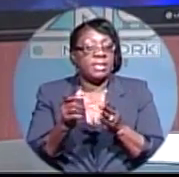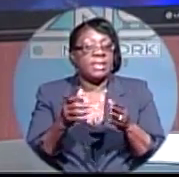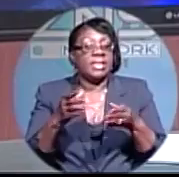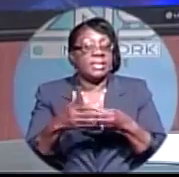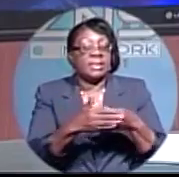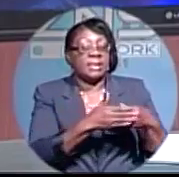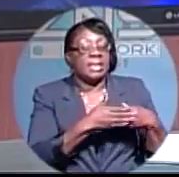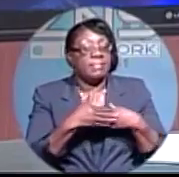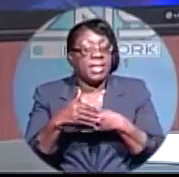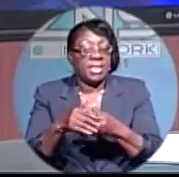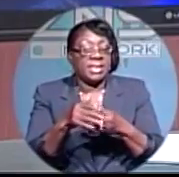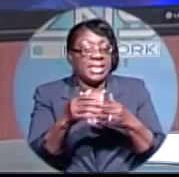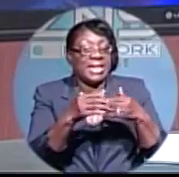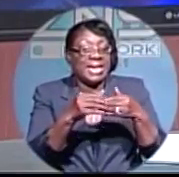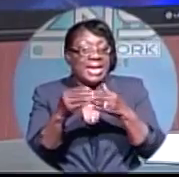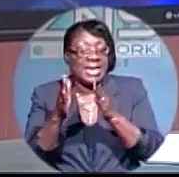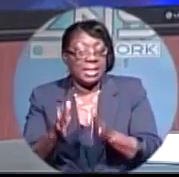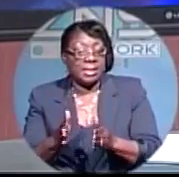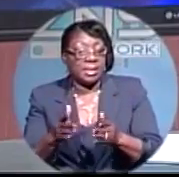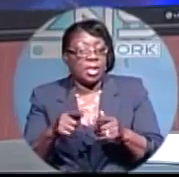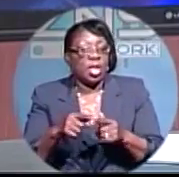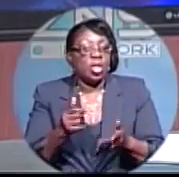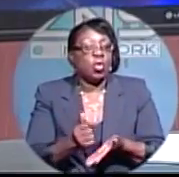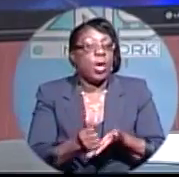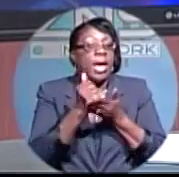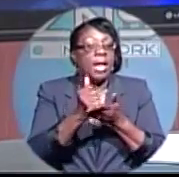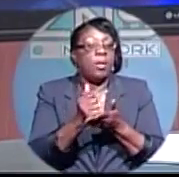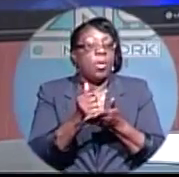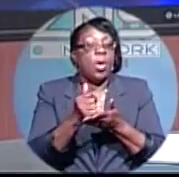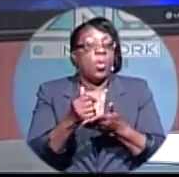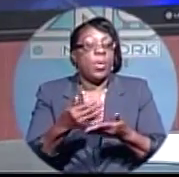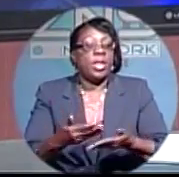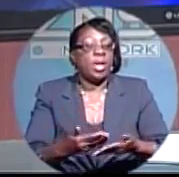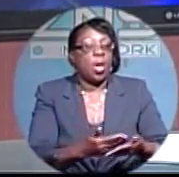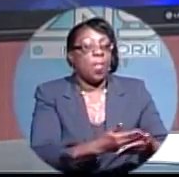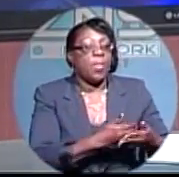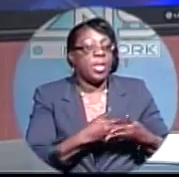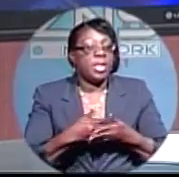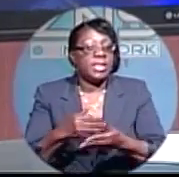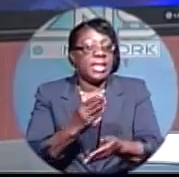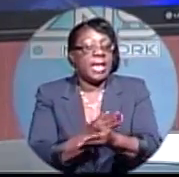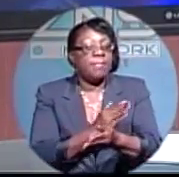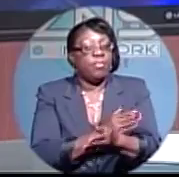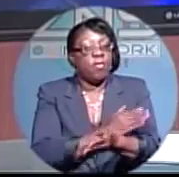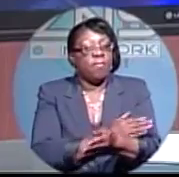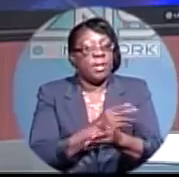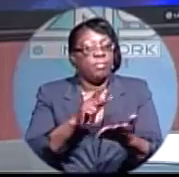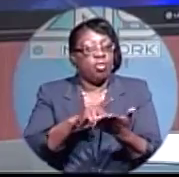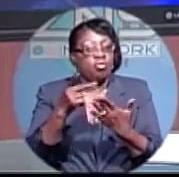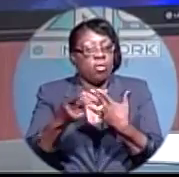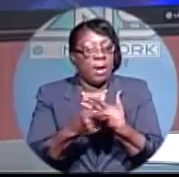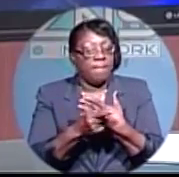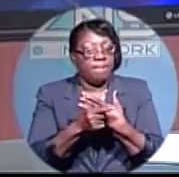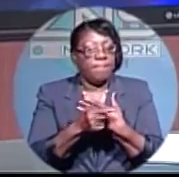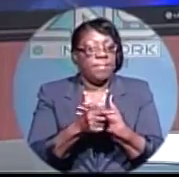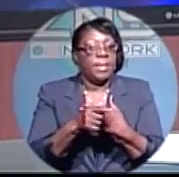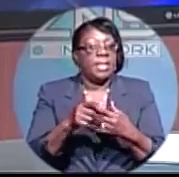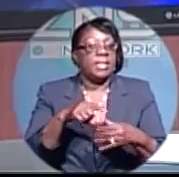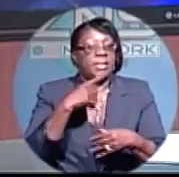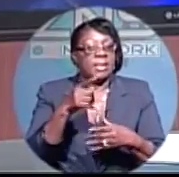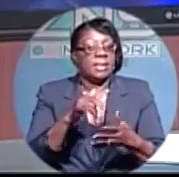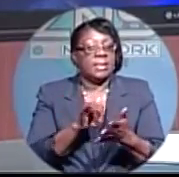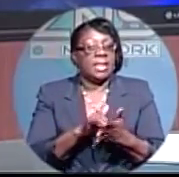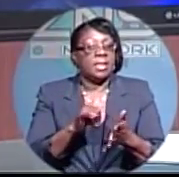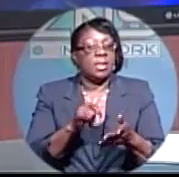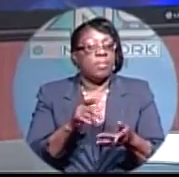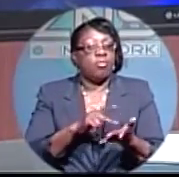Dr. Darville told ZNS News that he toured several urban renewal sites about a week and a half ago and has come to the conclusion that the program has been